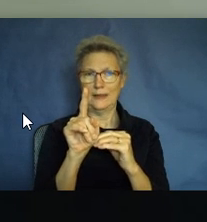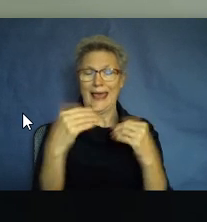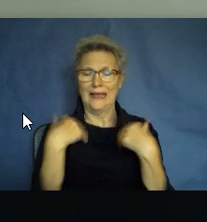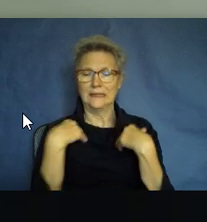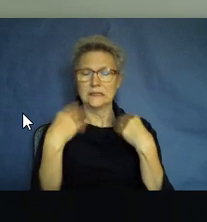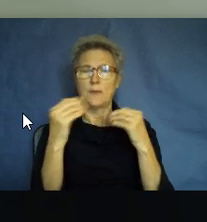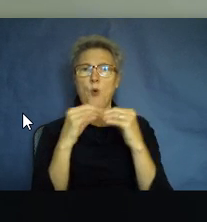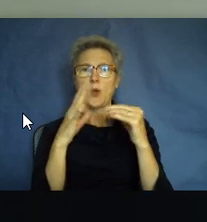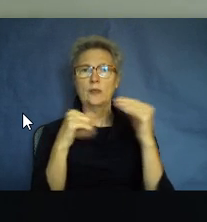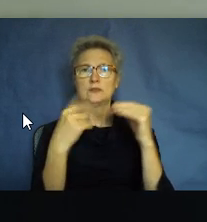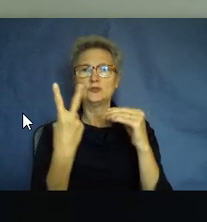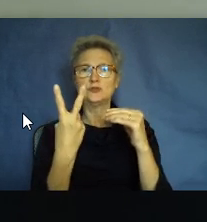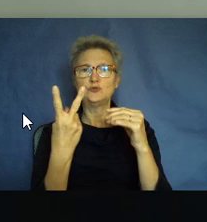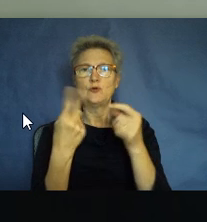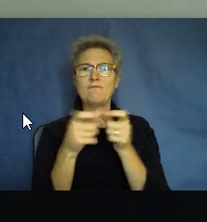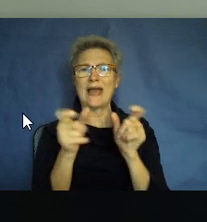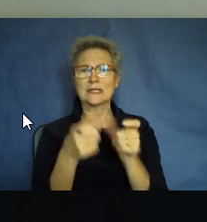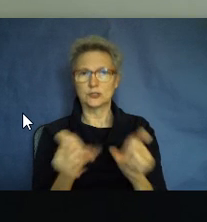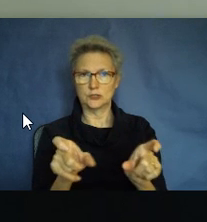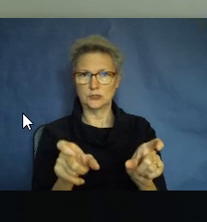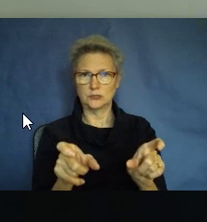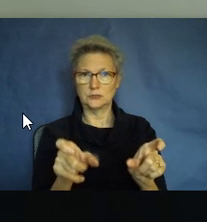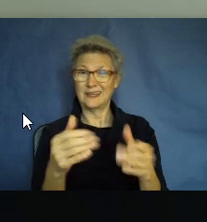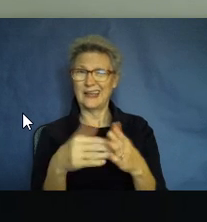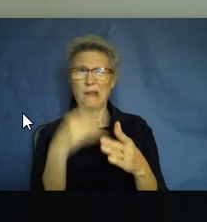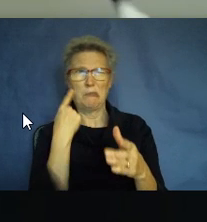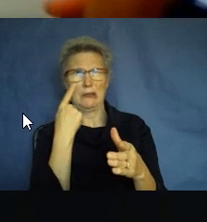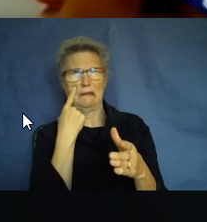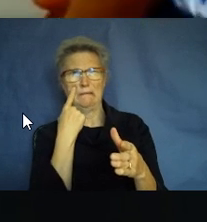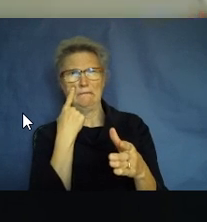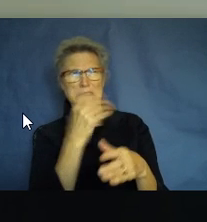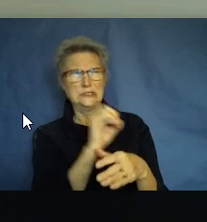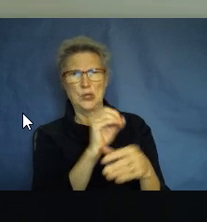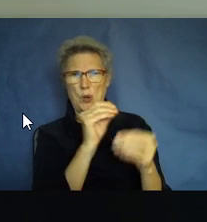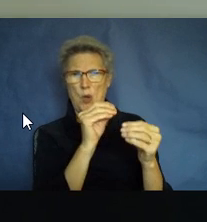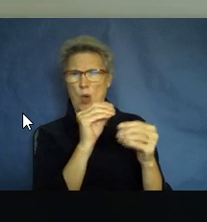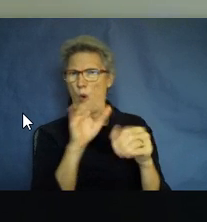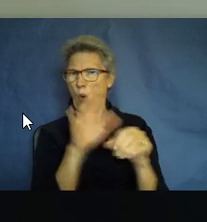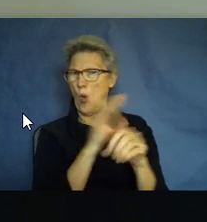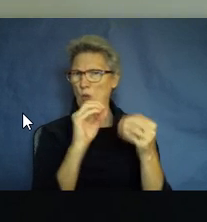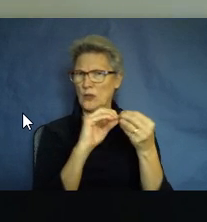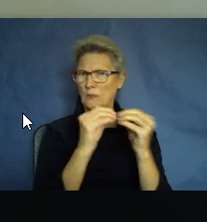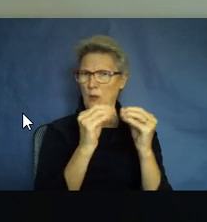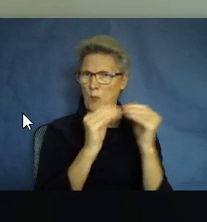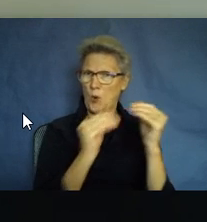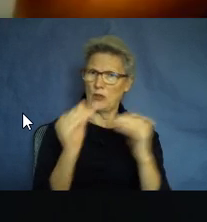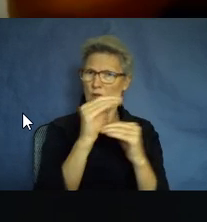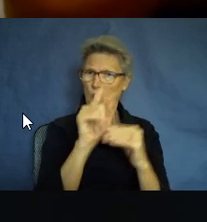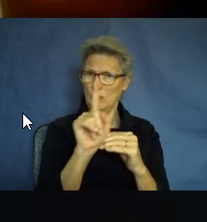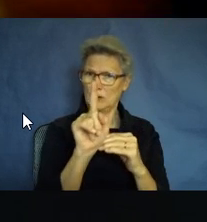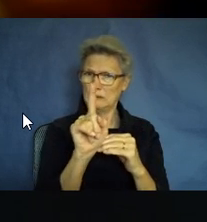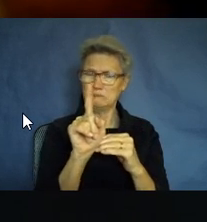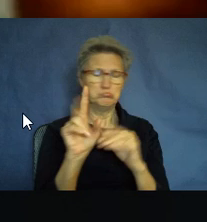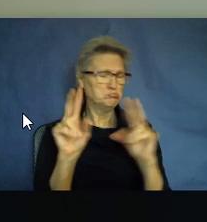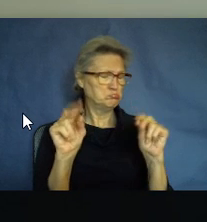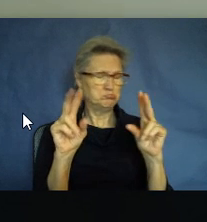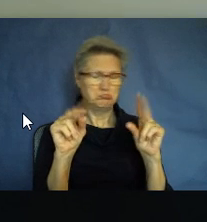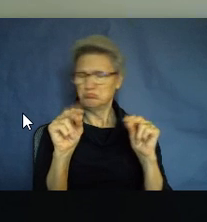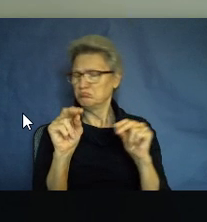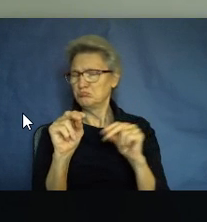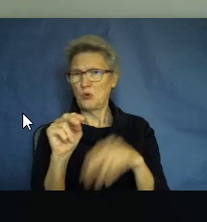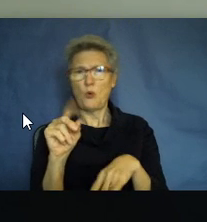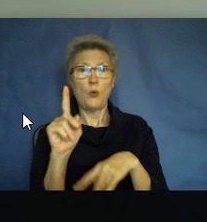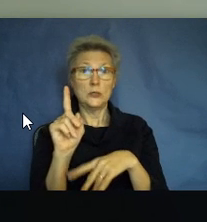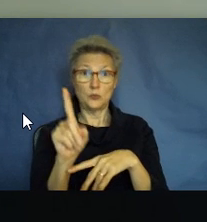has more than 2 factors. So again, I'm thinking, is 0 a whole number that's greater than 1? Nope, it's